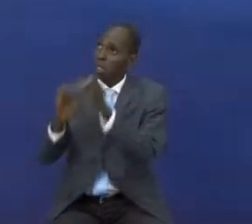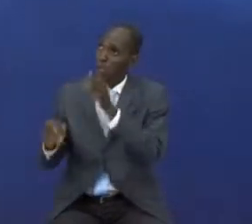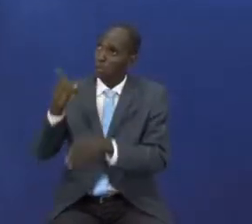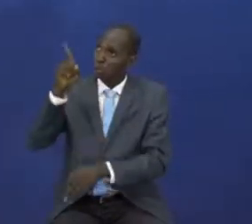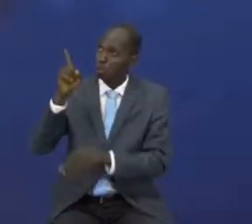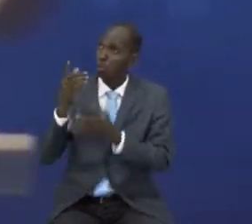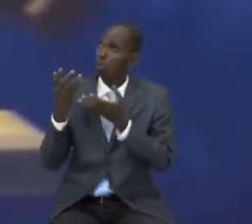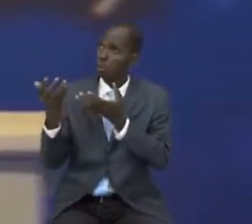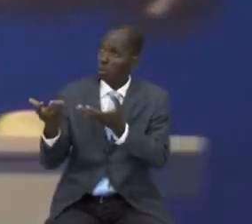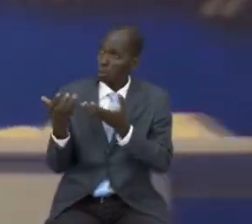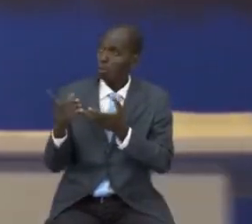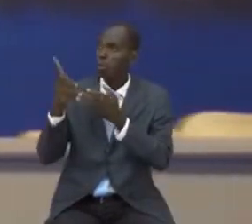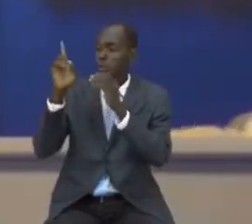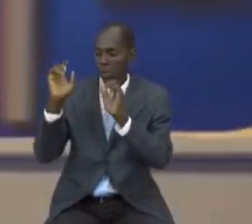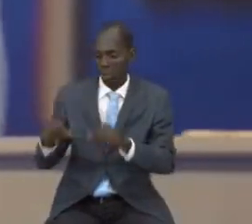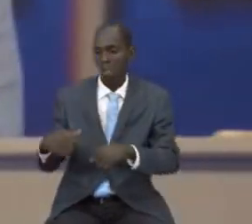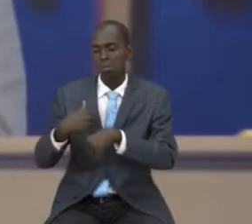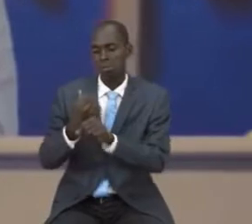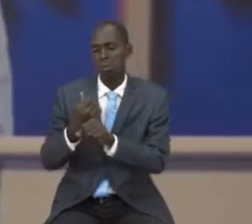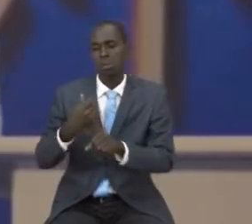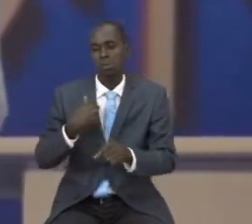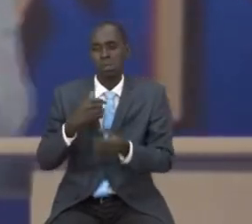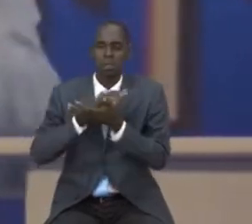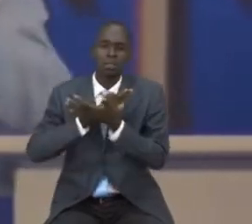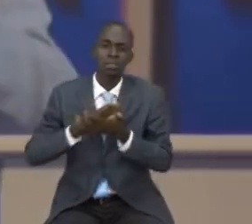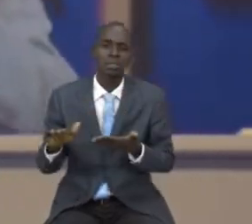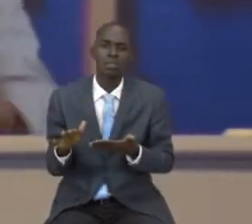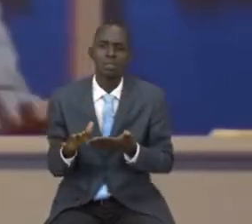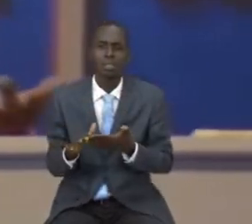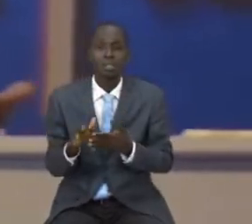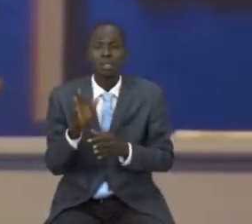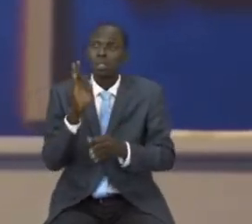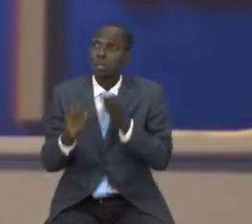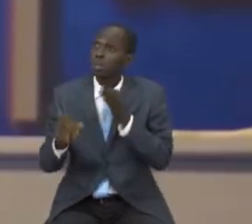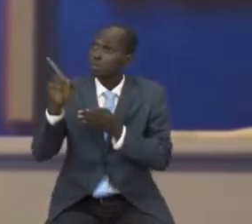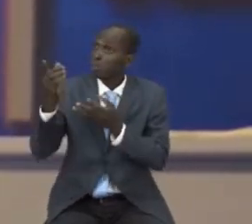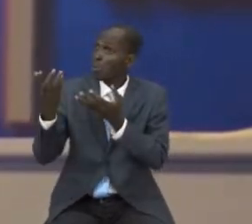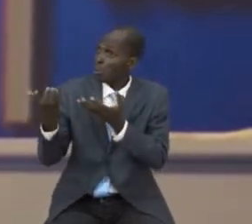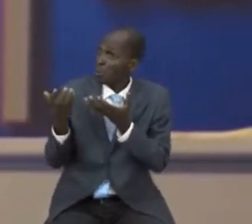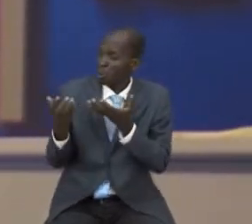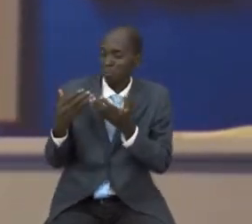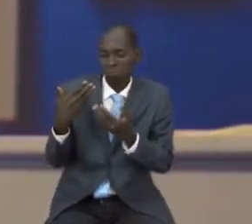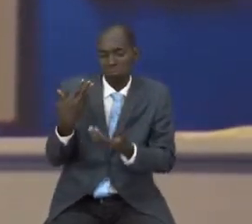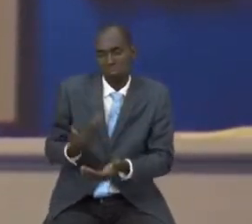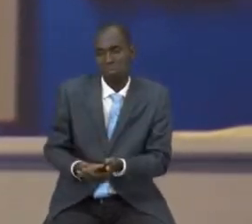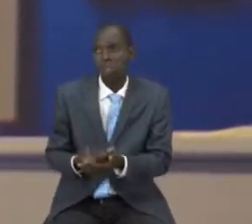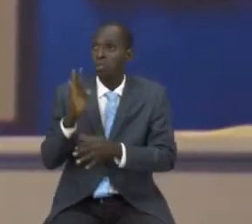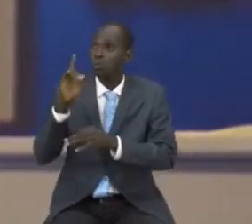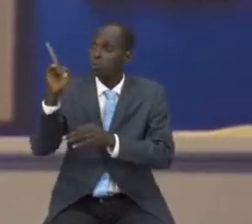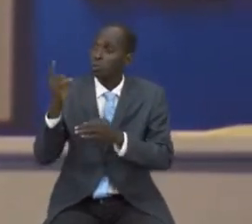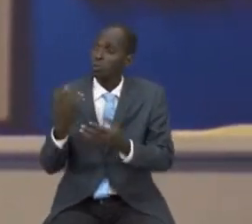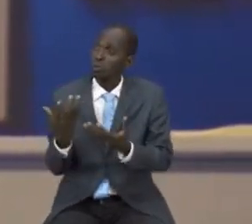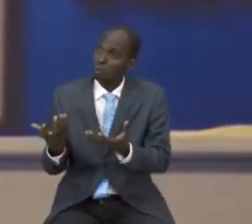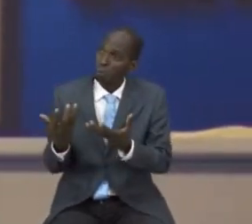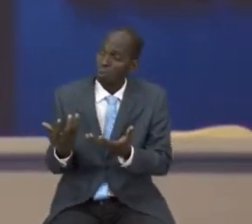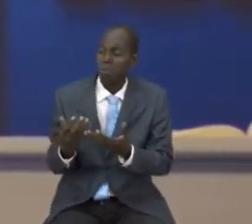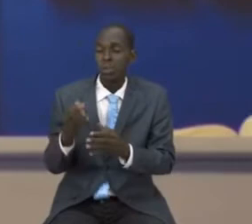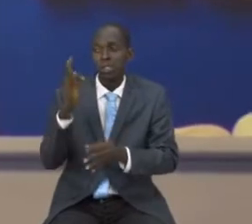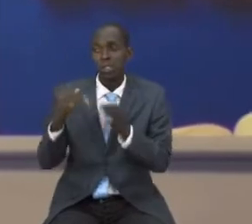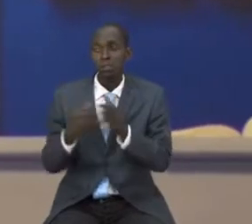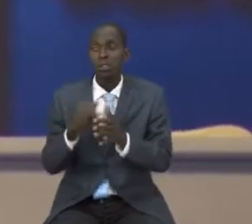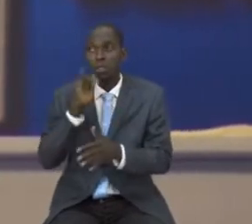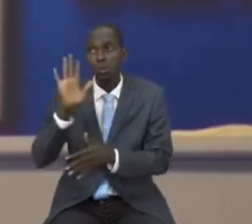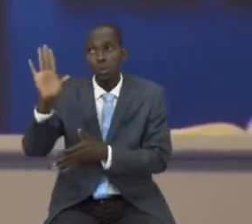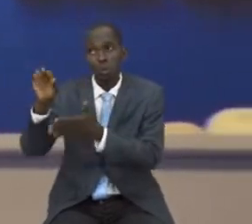canst make me clean. If you want to, if you desire, if it is your